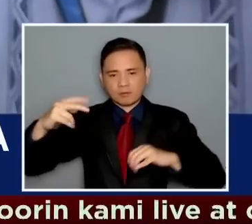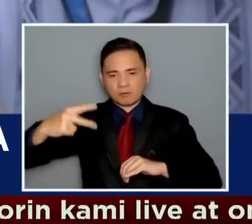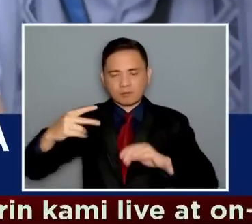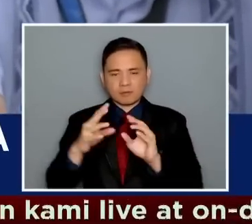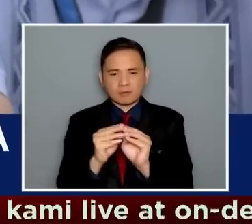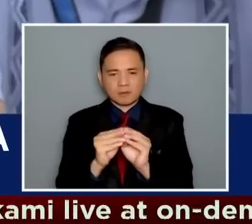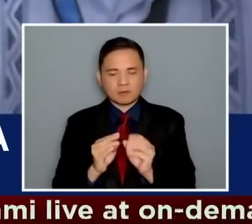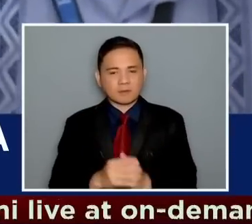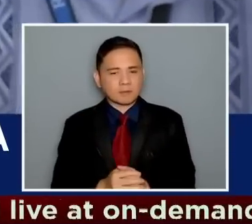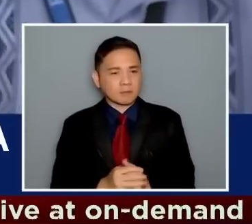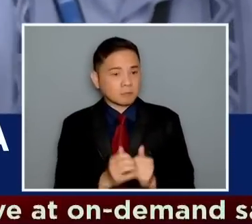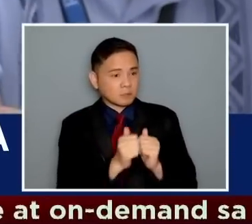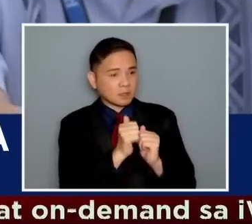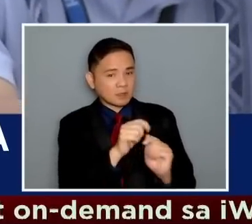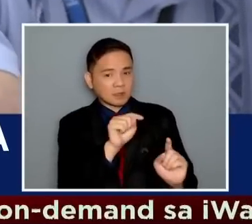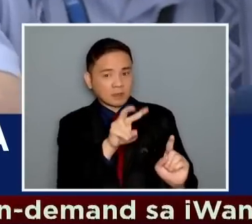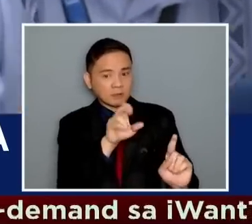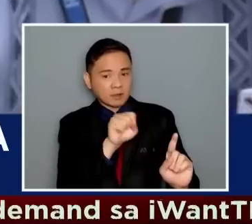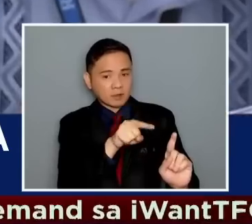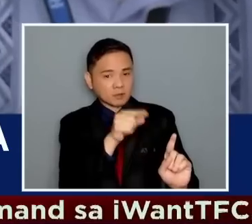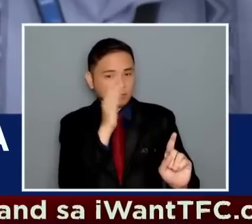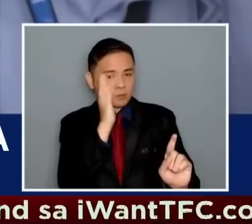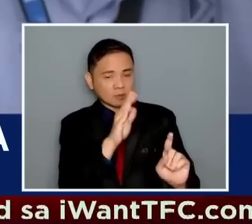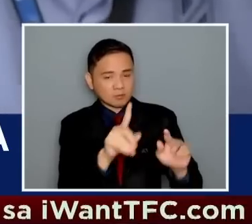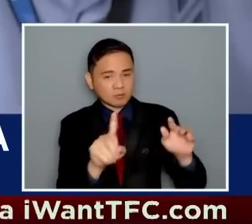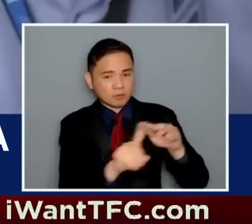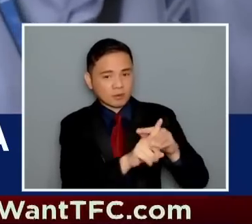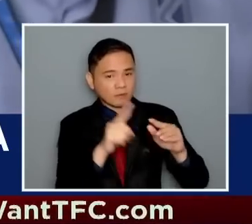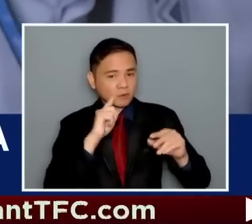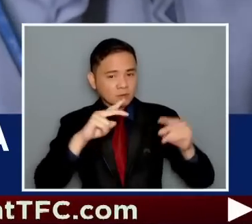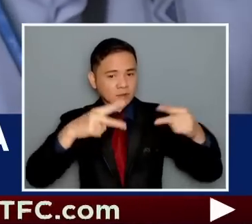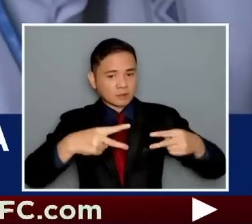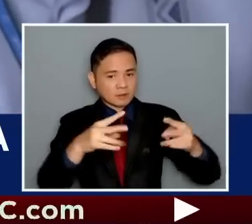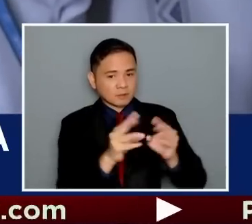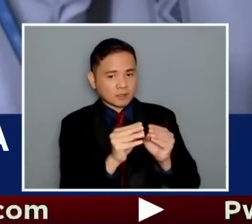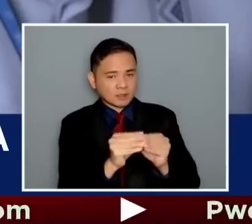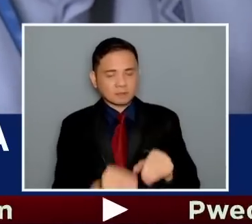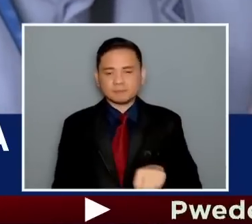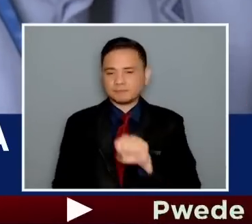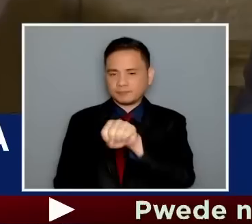po siya magpapaliwanag, if ever? If ever, yes.